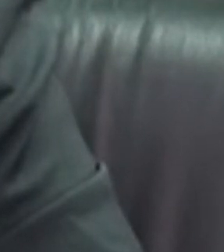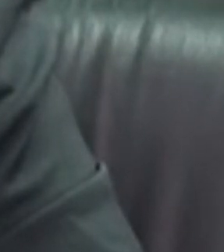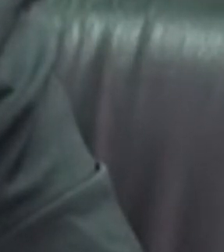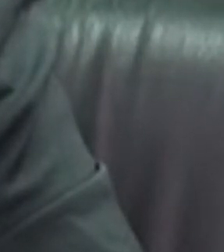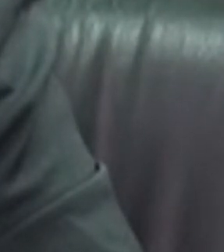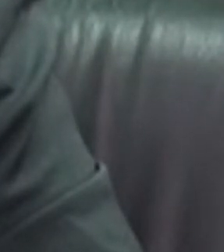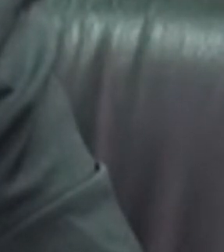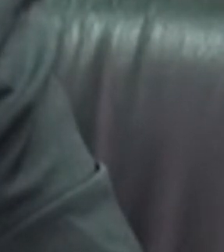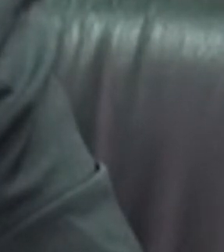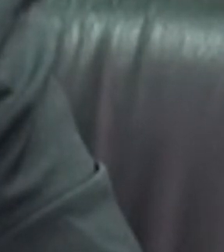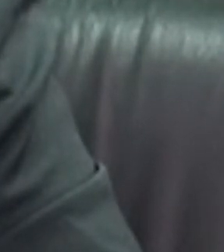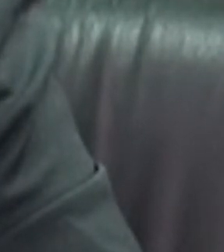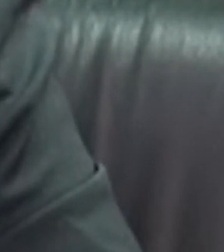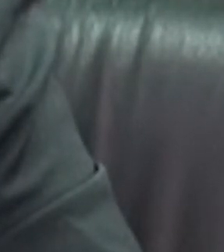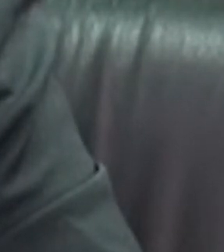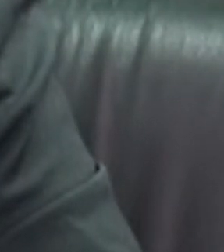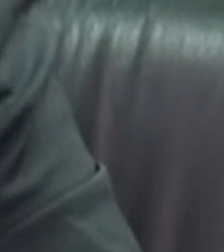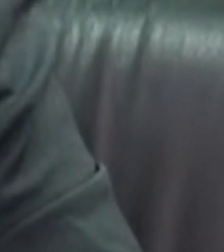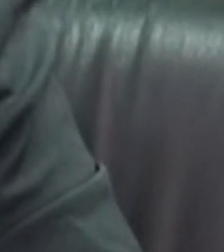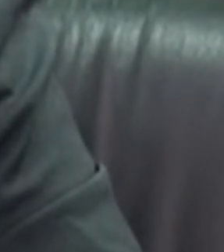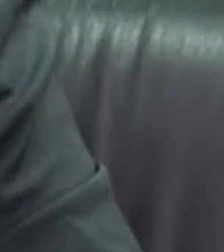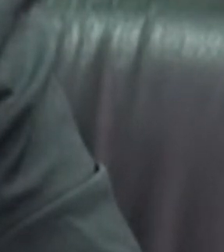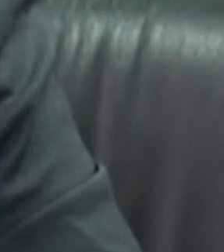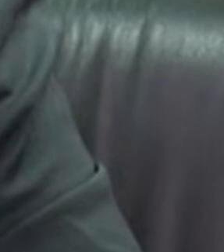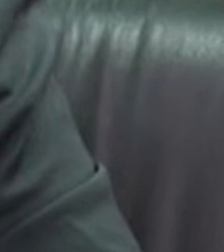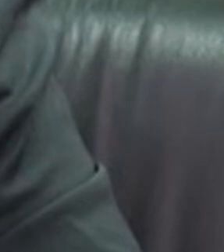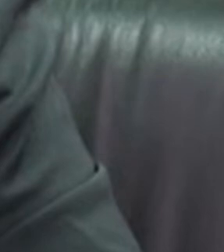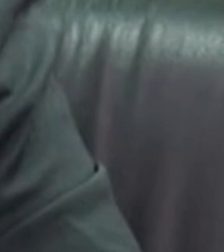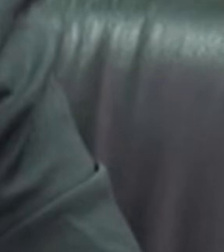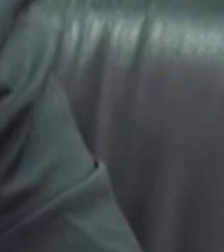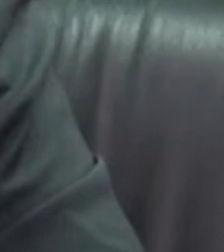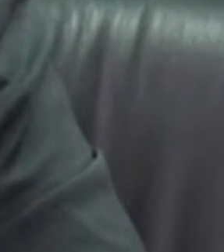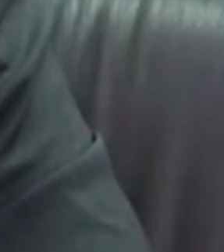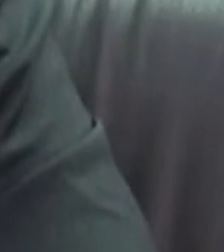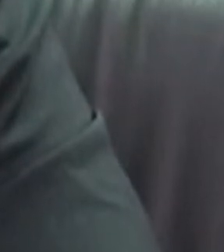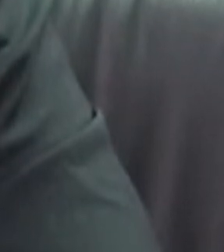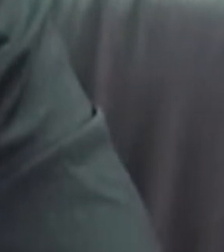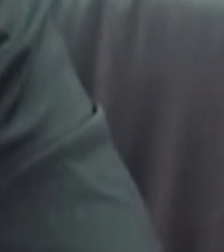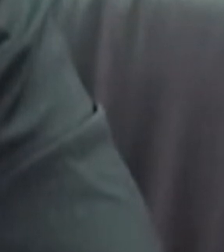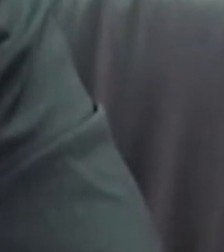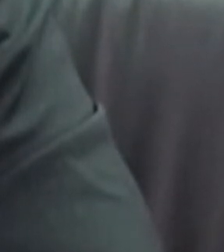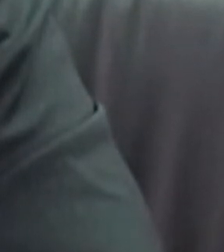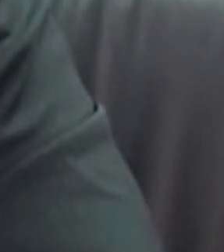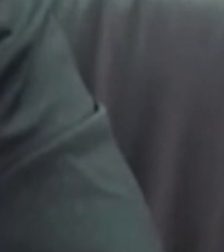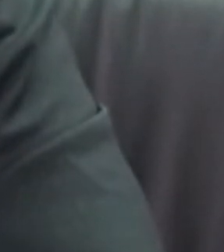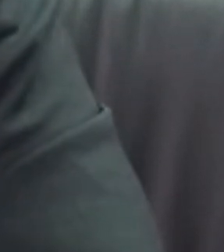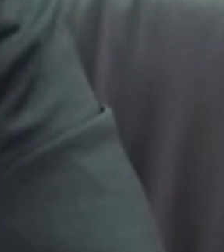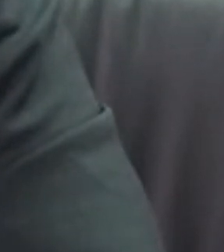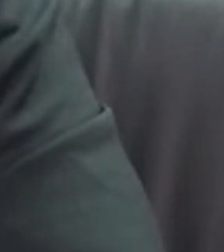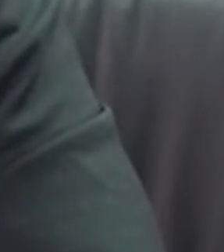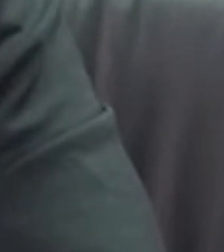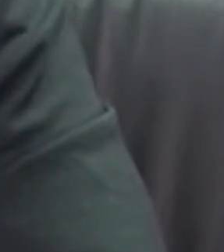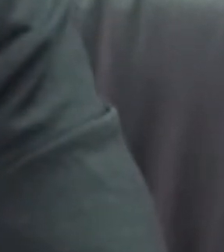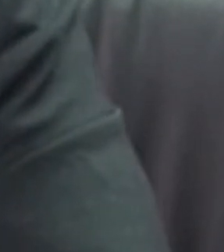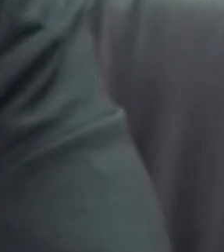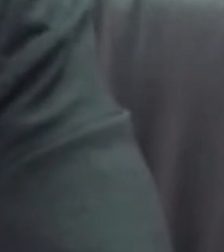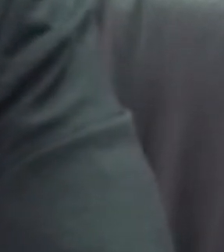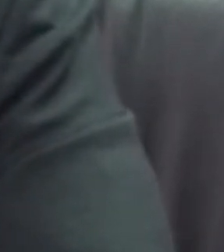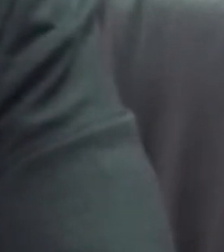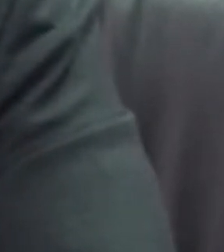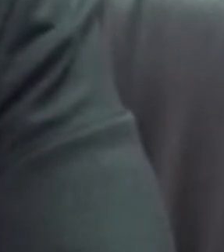which is in Mansa district. And I would like to welcome this powerful team from CSPR.